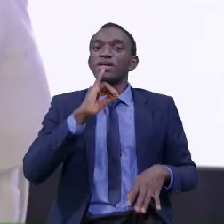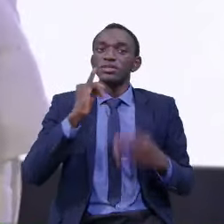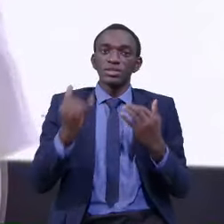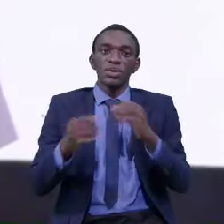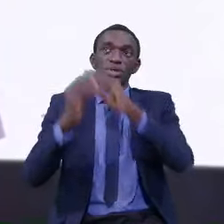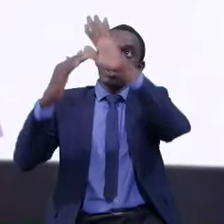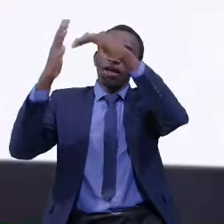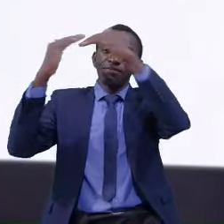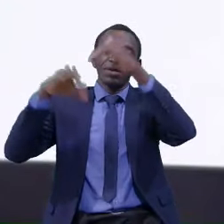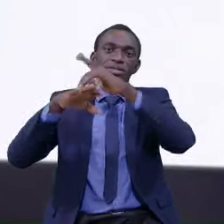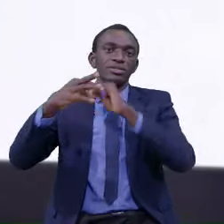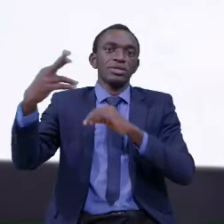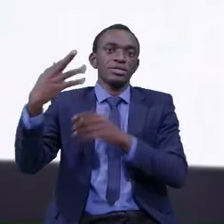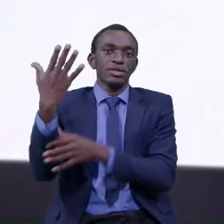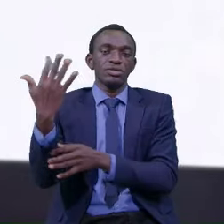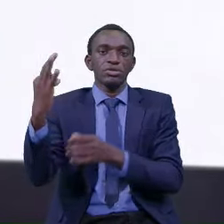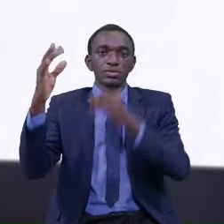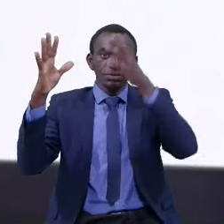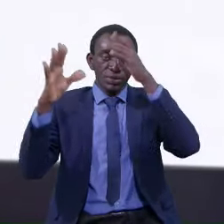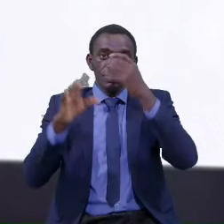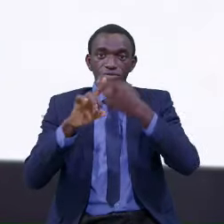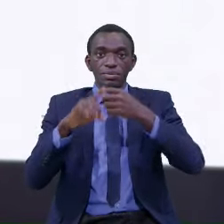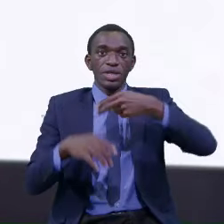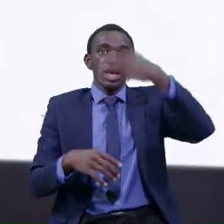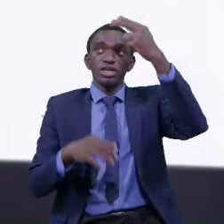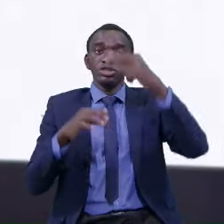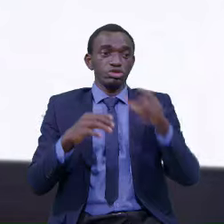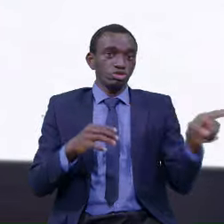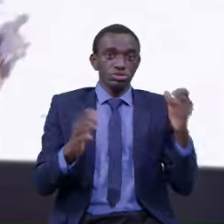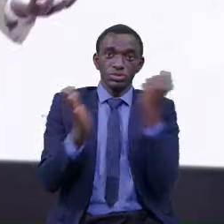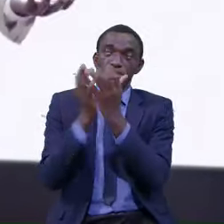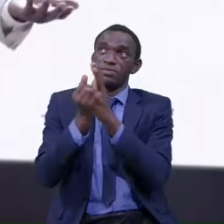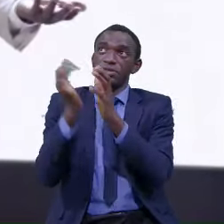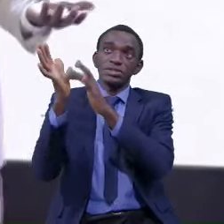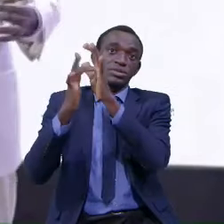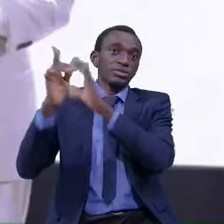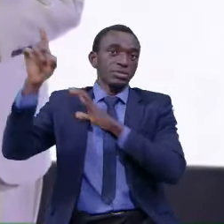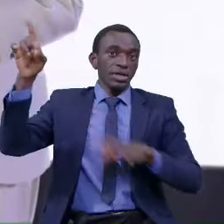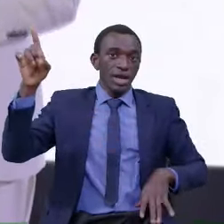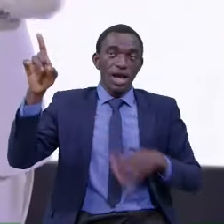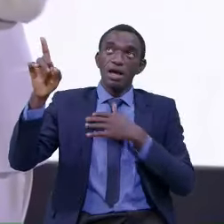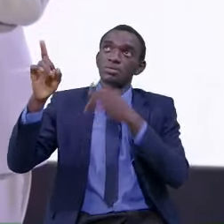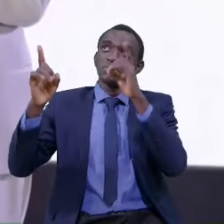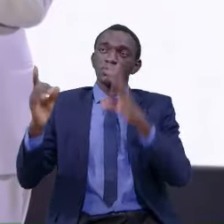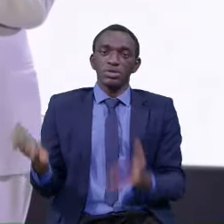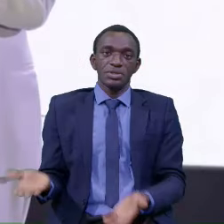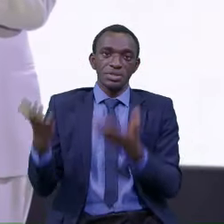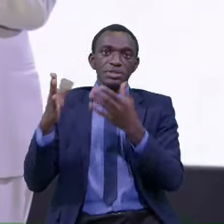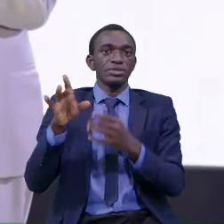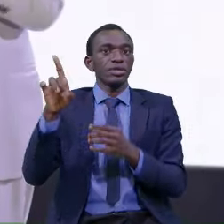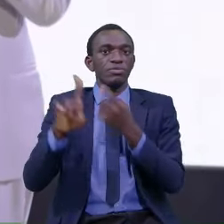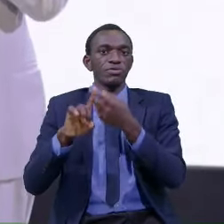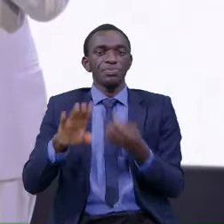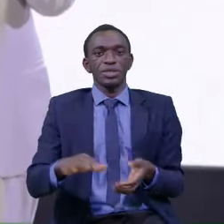from on high. That's the one you crucified, and God raised him up from the dead. And he said, men and women,